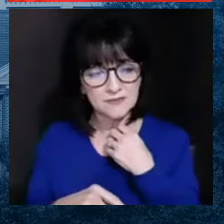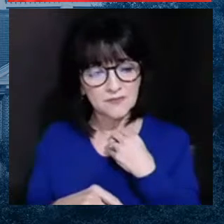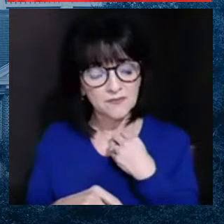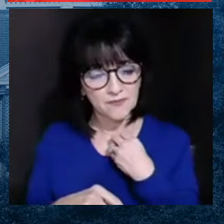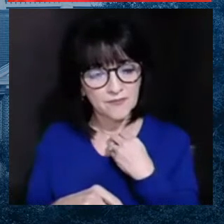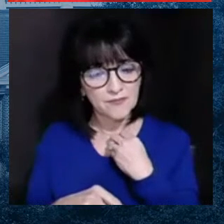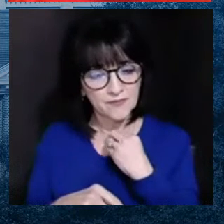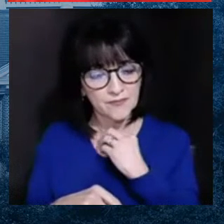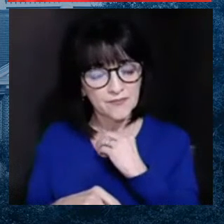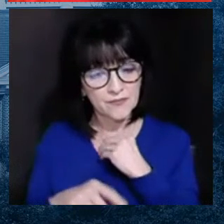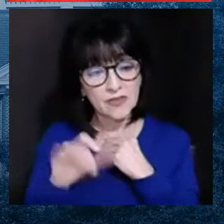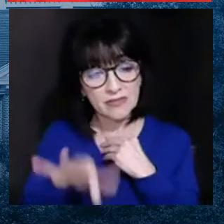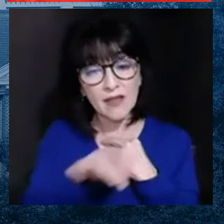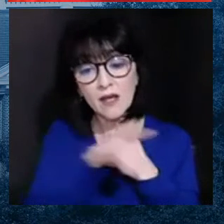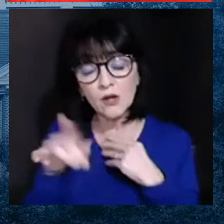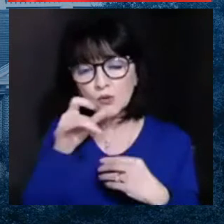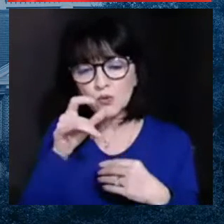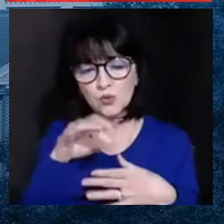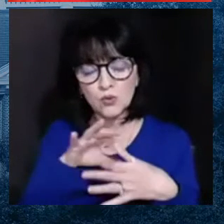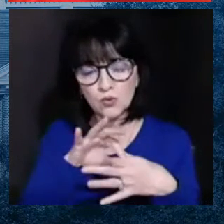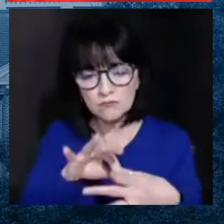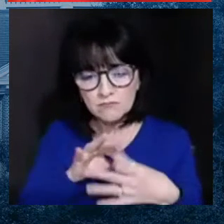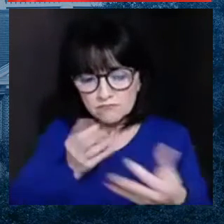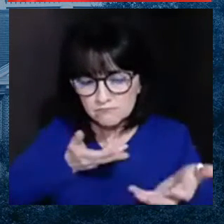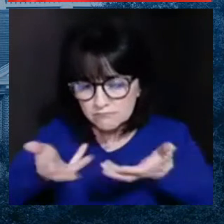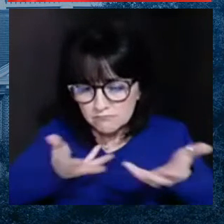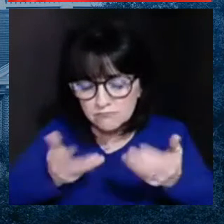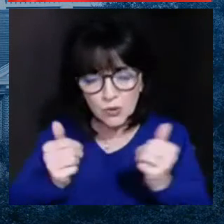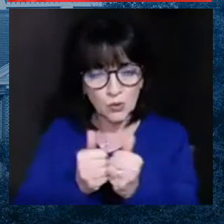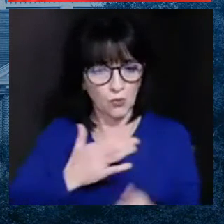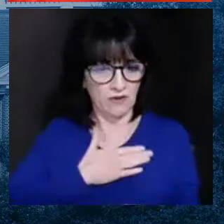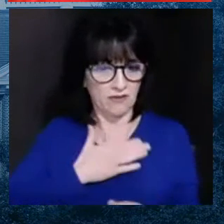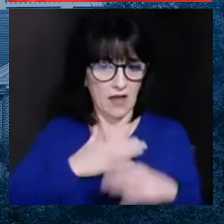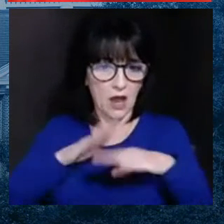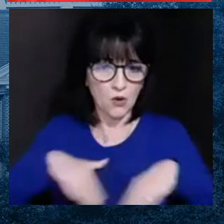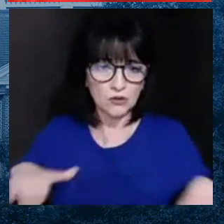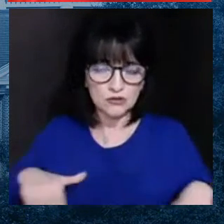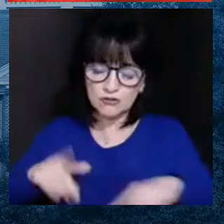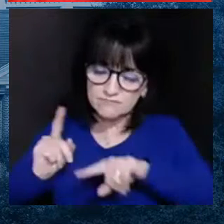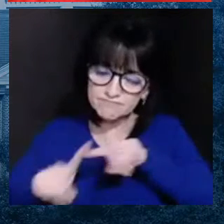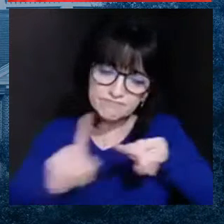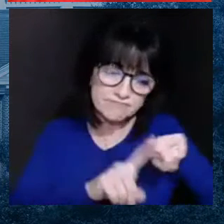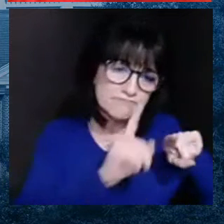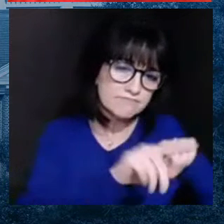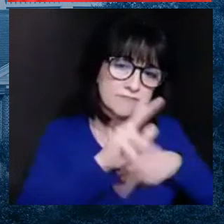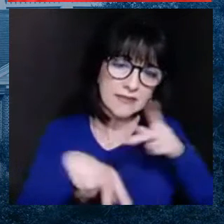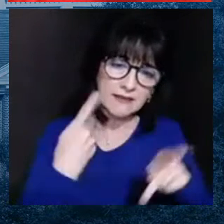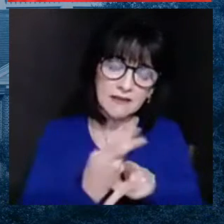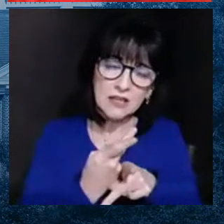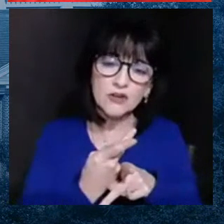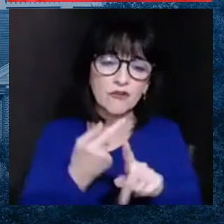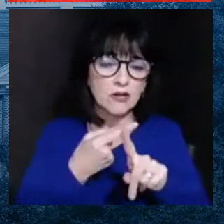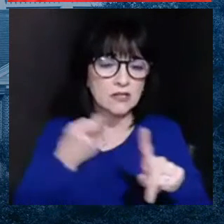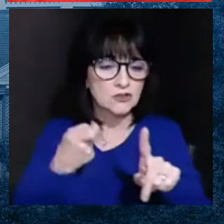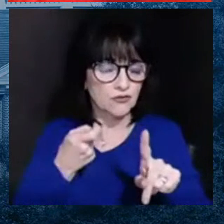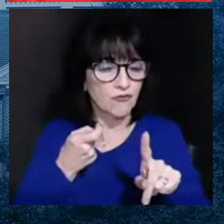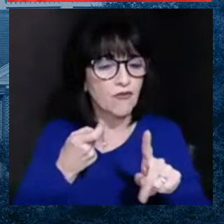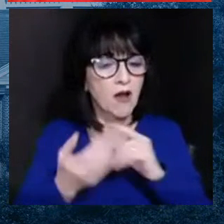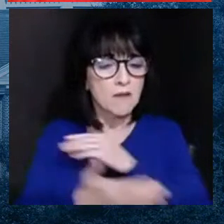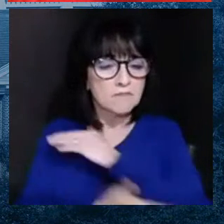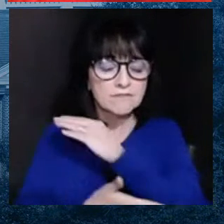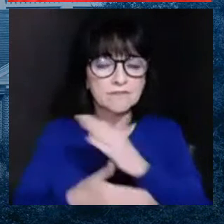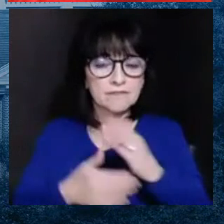children from all sorts of walks of life, up and down the state. Our school psychologists,